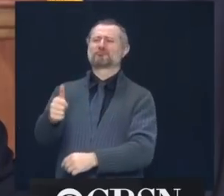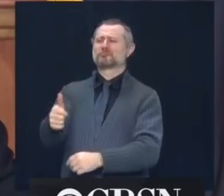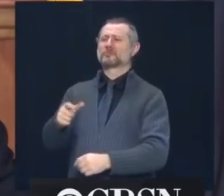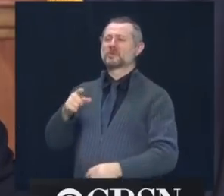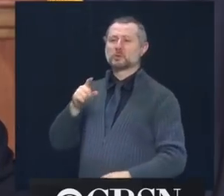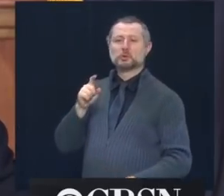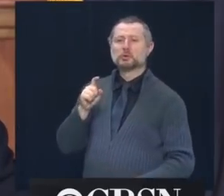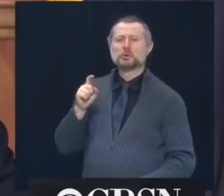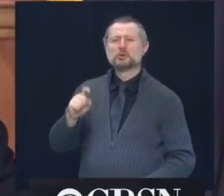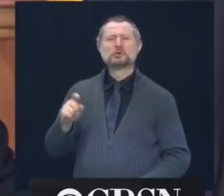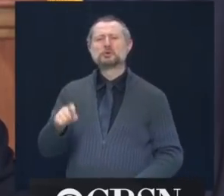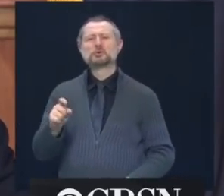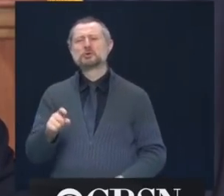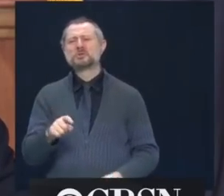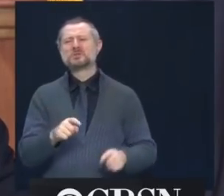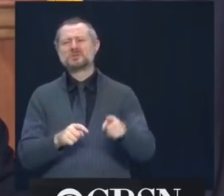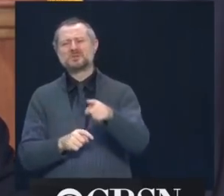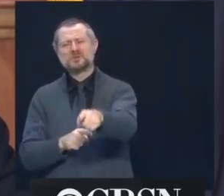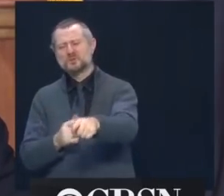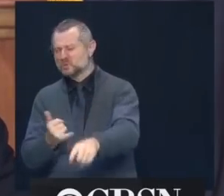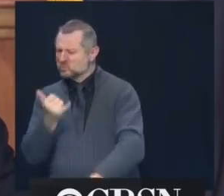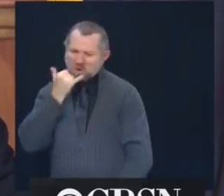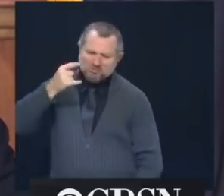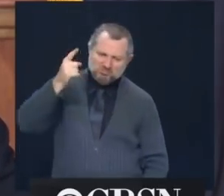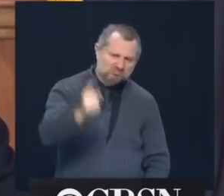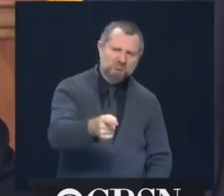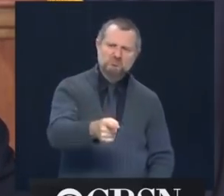that behavior?